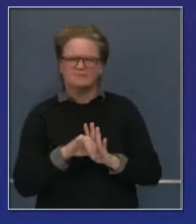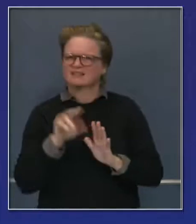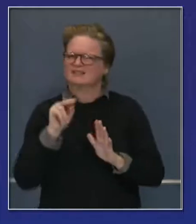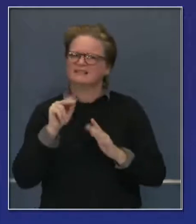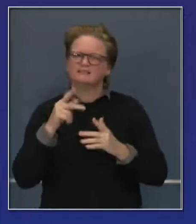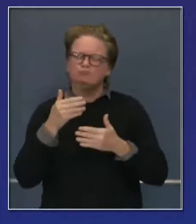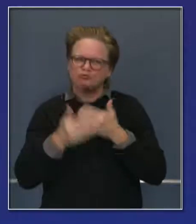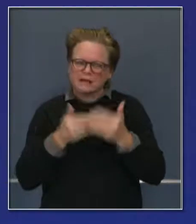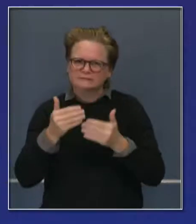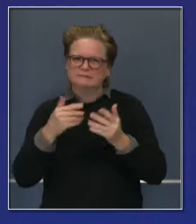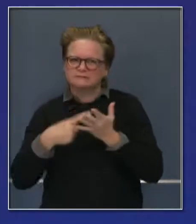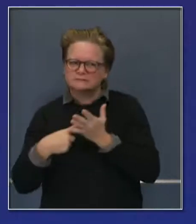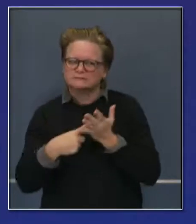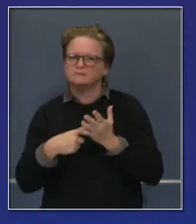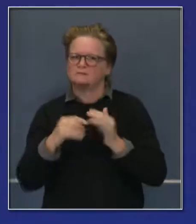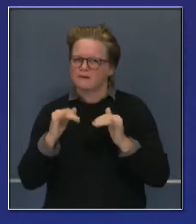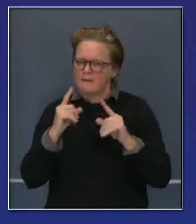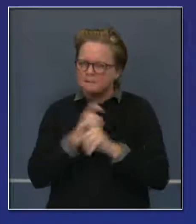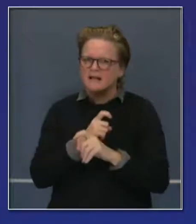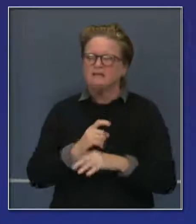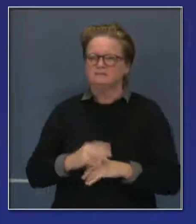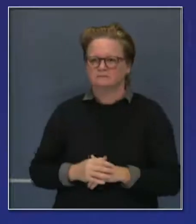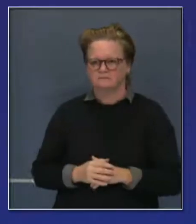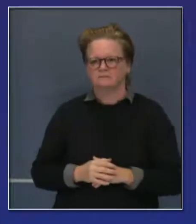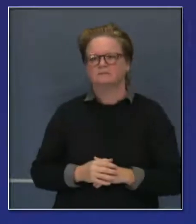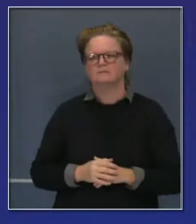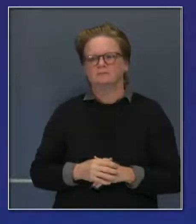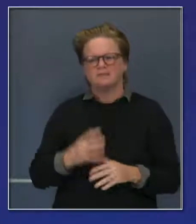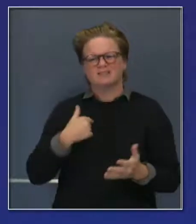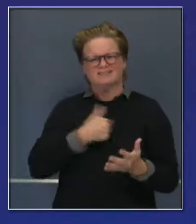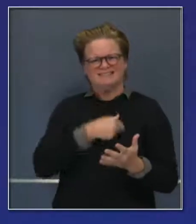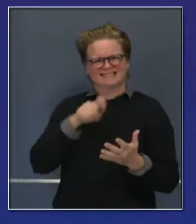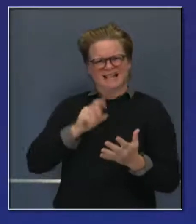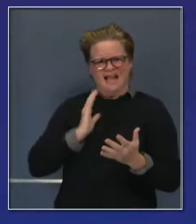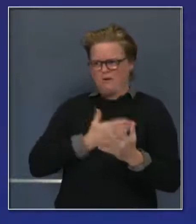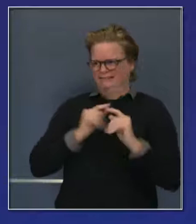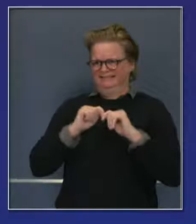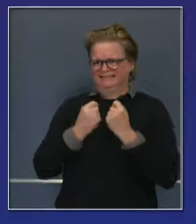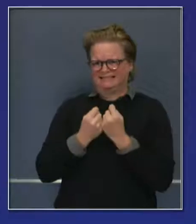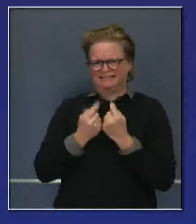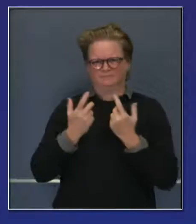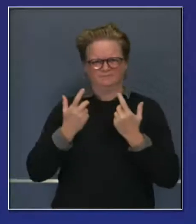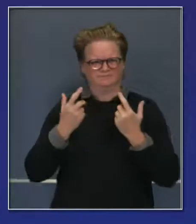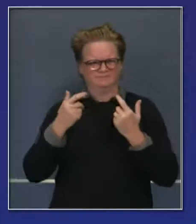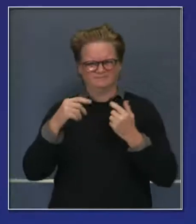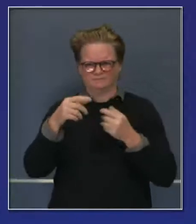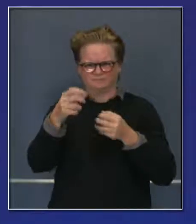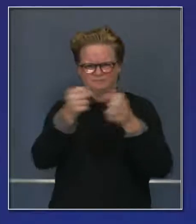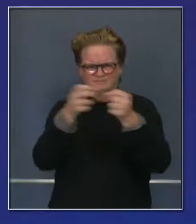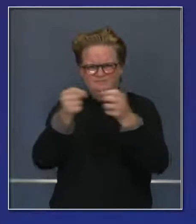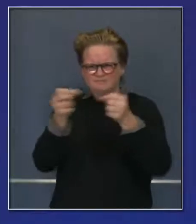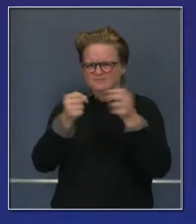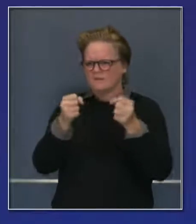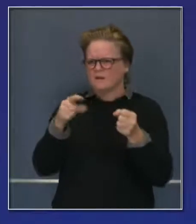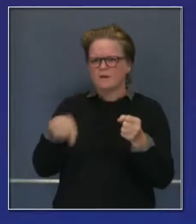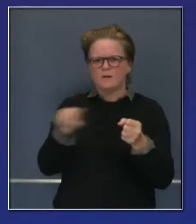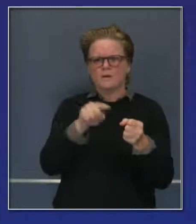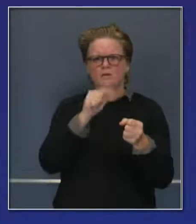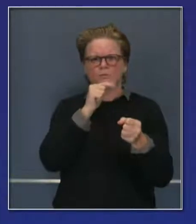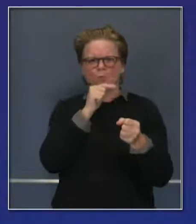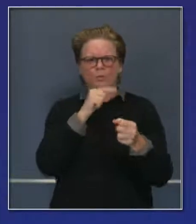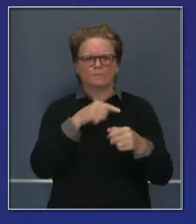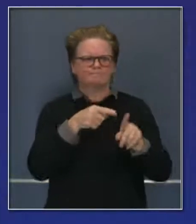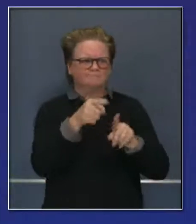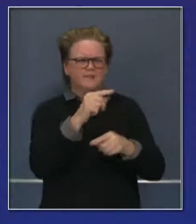geriatrics experts. And we brought others onto this guideline work group so that we can work with the administration, the